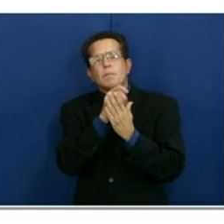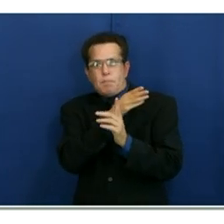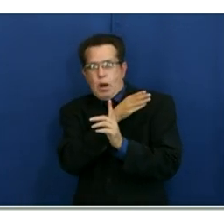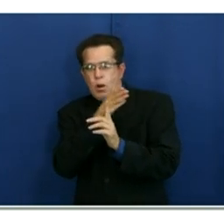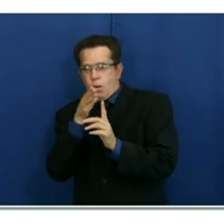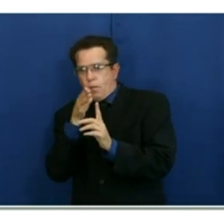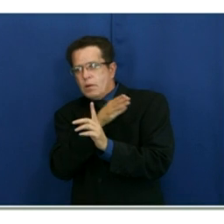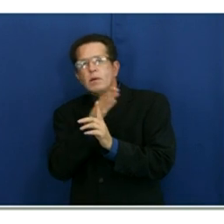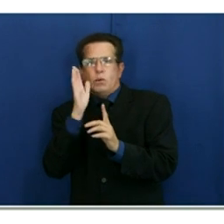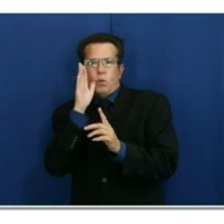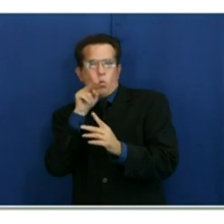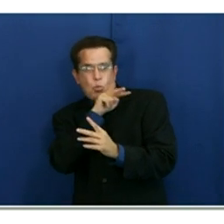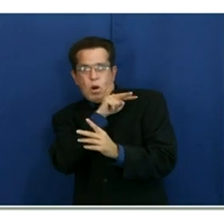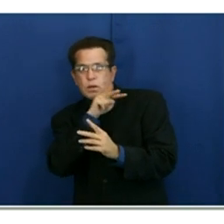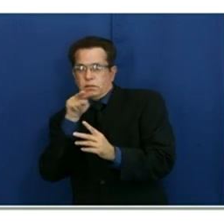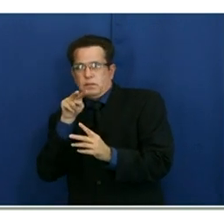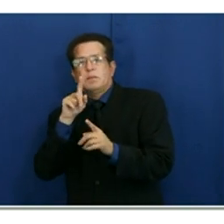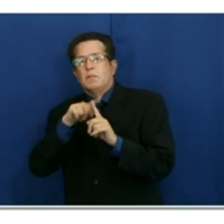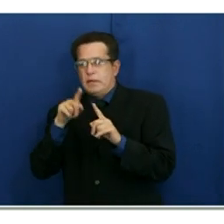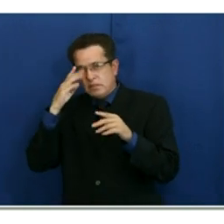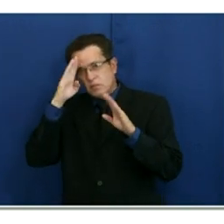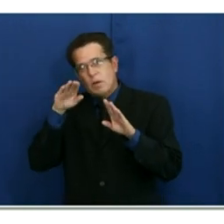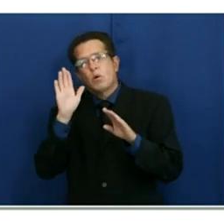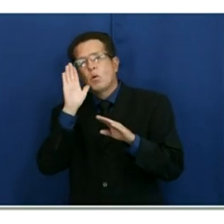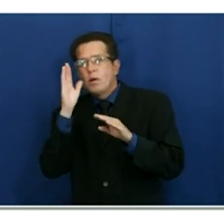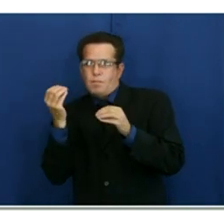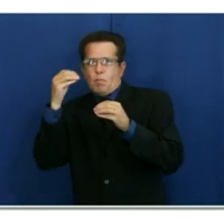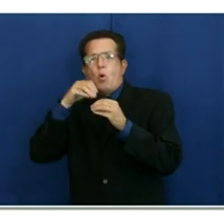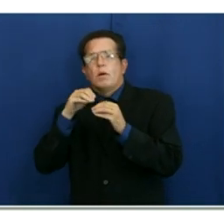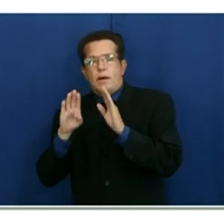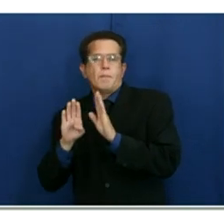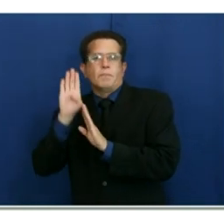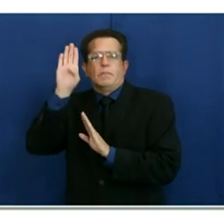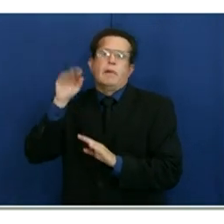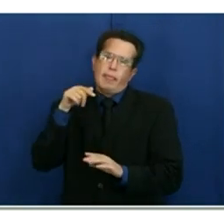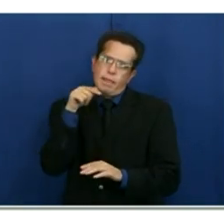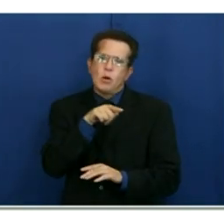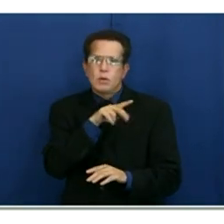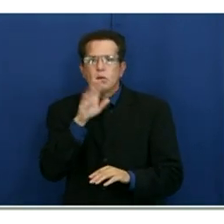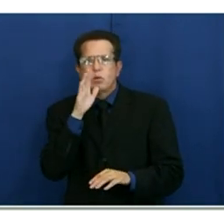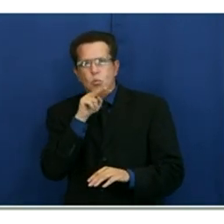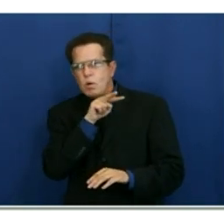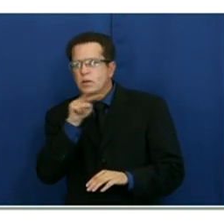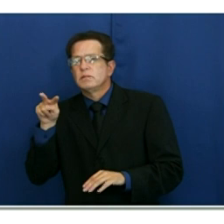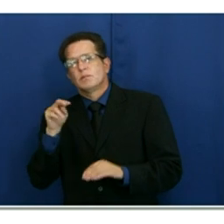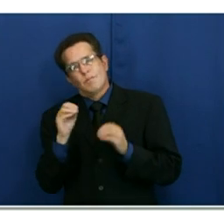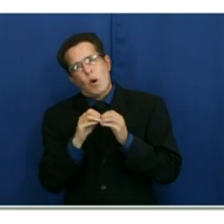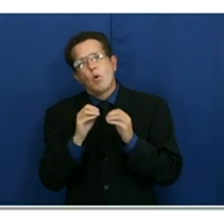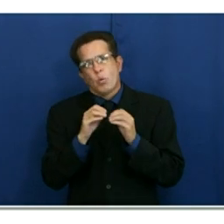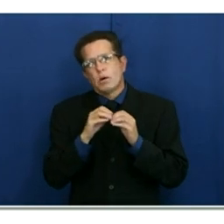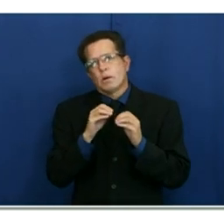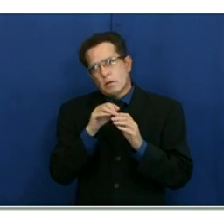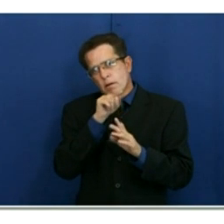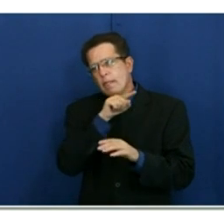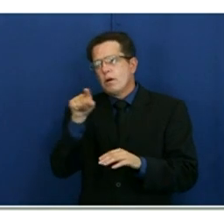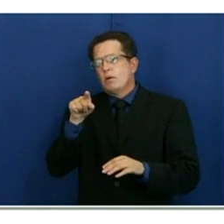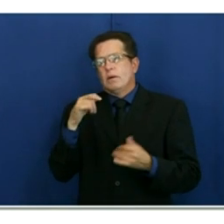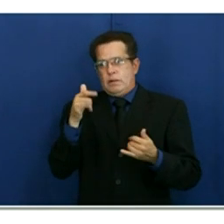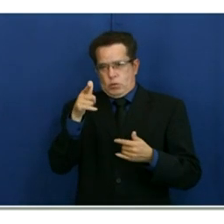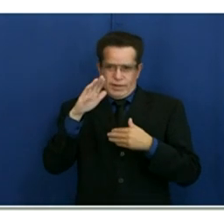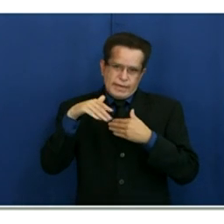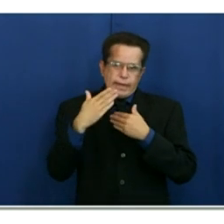anticipate that additional cases would occur there. Now, if we go to the next